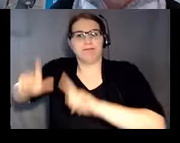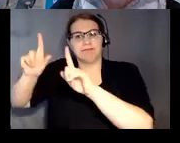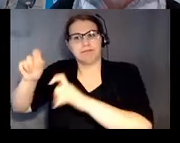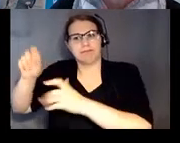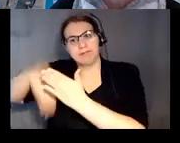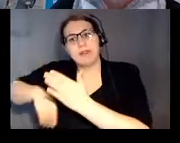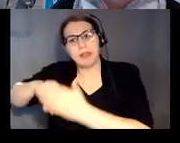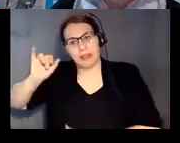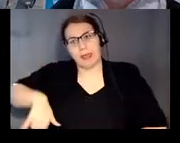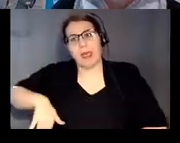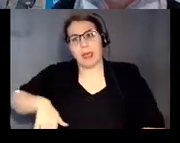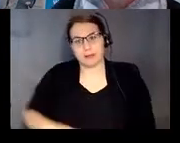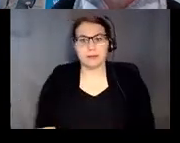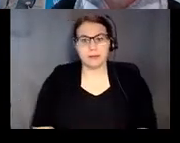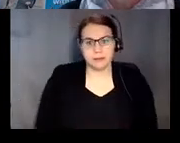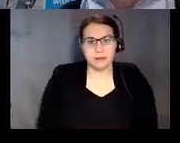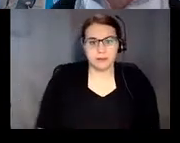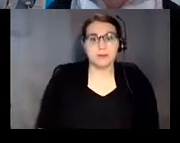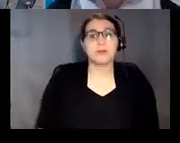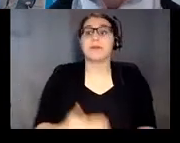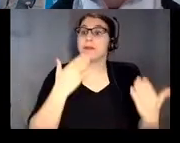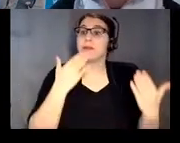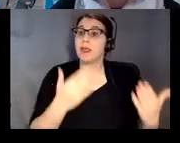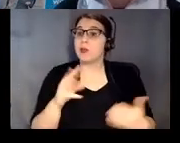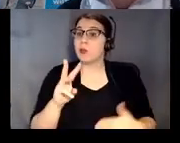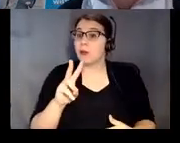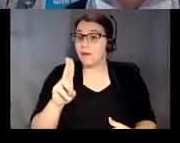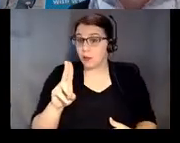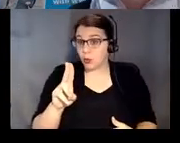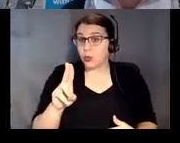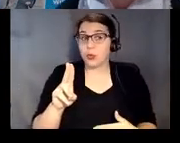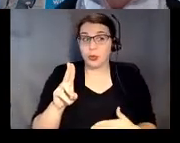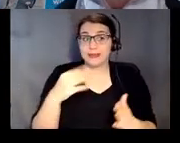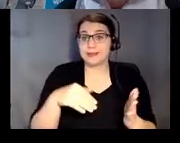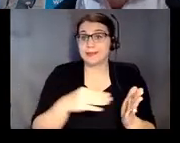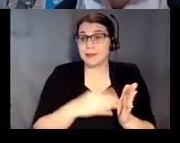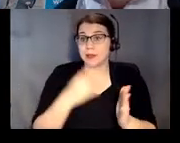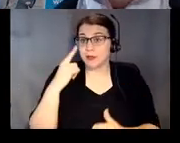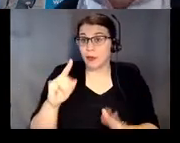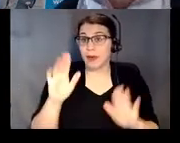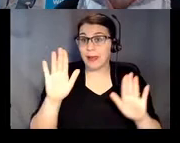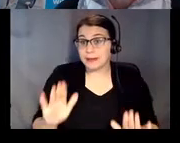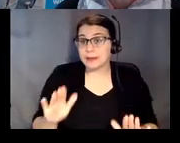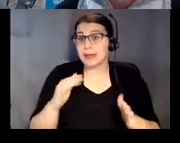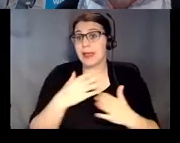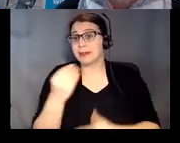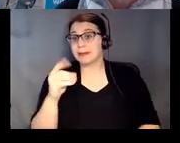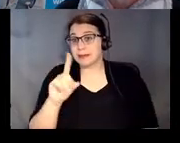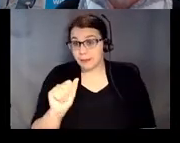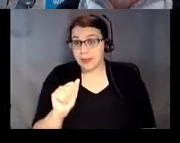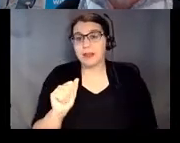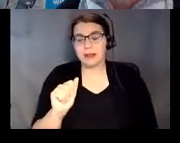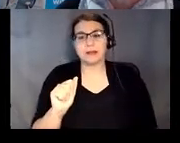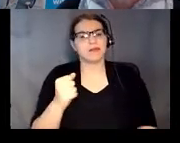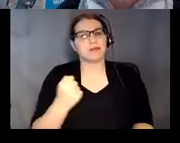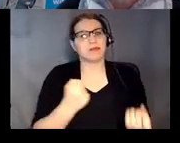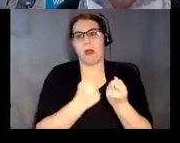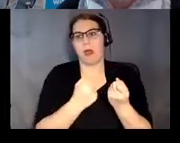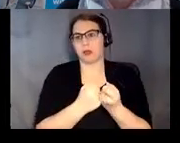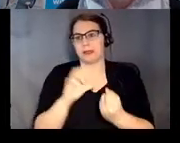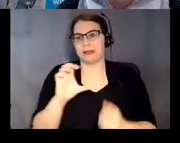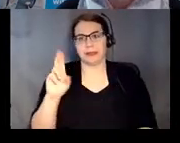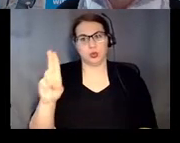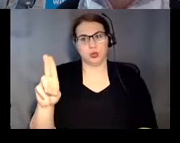University Center for Excellence in Disabilities for sponsoring the social work CEUs and making these available to our attendees